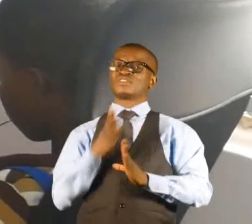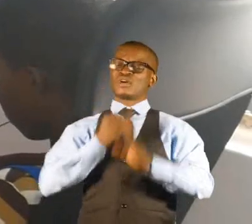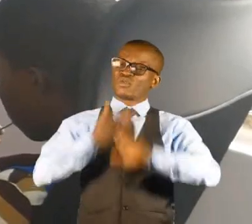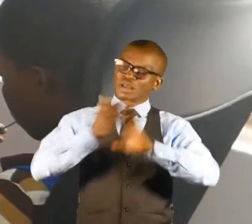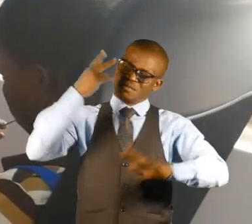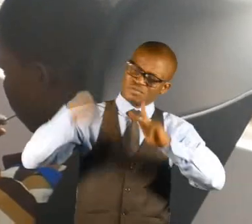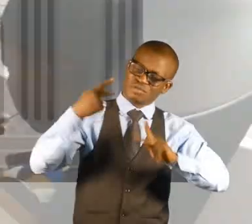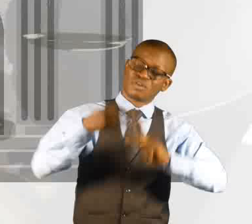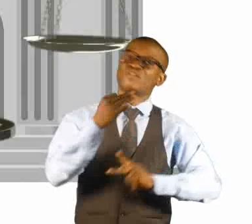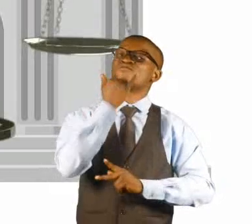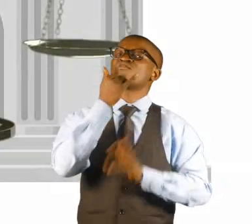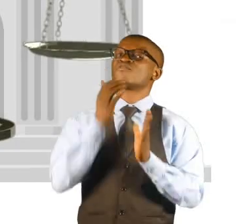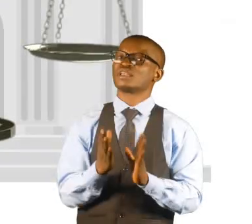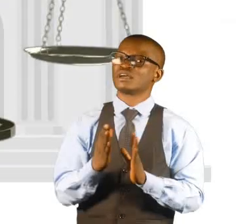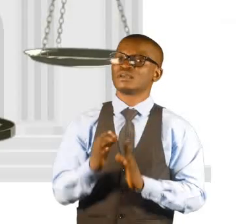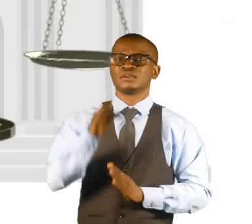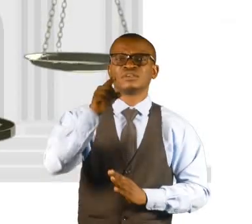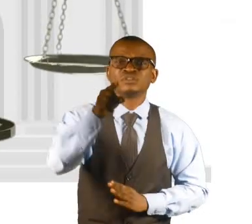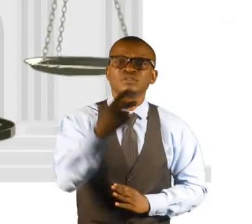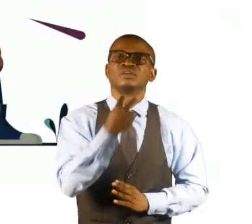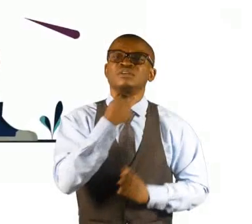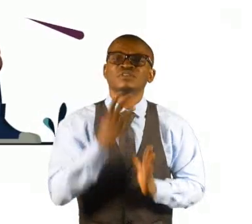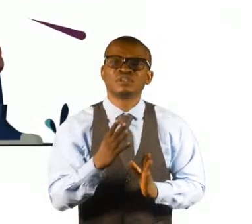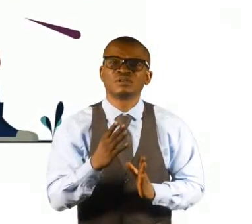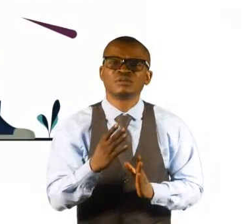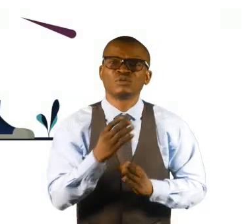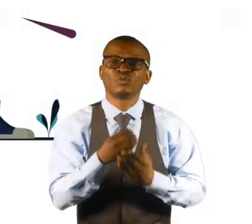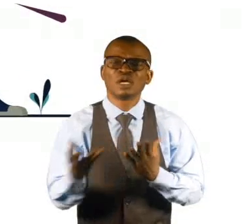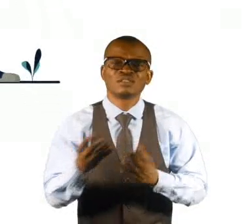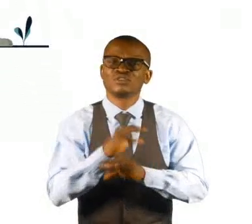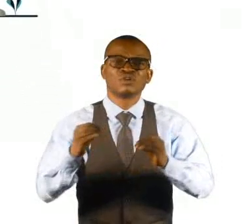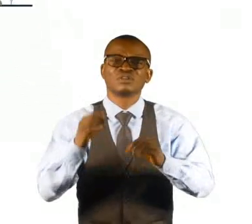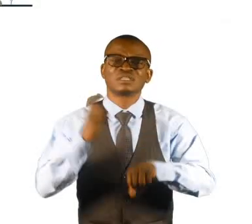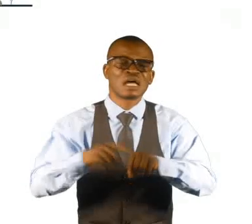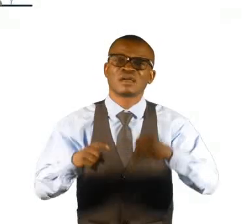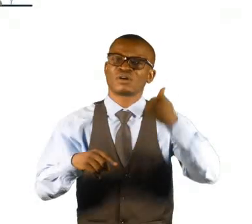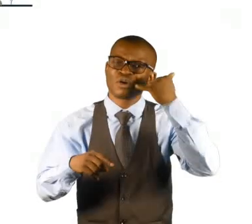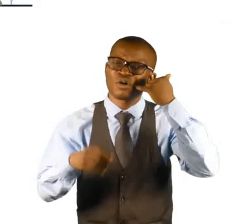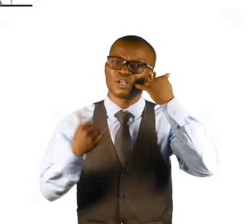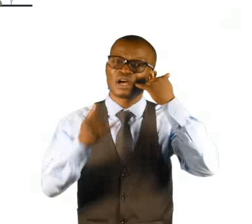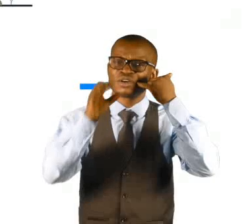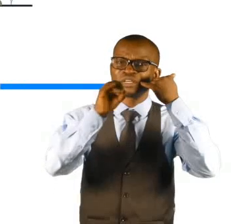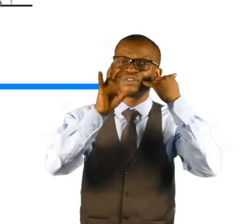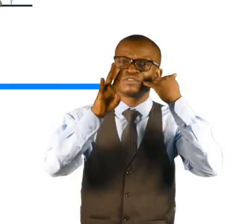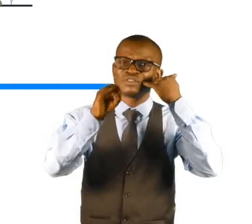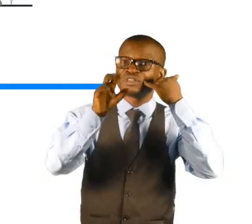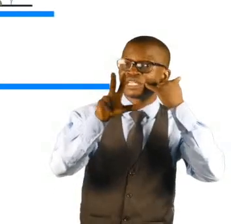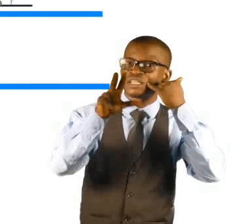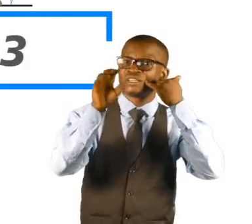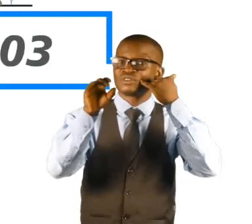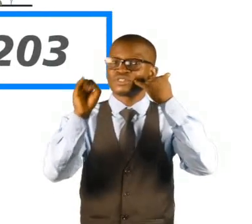protection of victims and speedy prosecution of offenders. Are you a victim? Waste no time. Call NAPTIP now